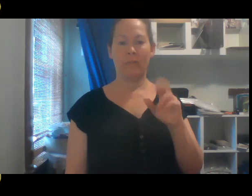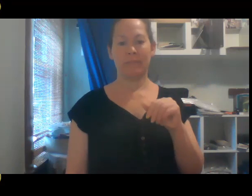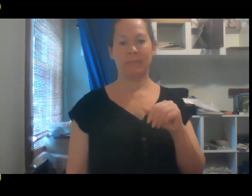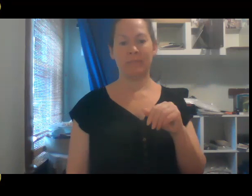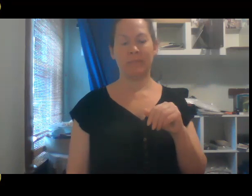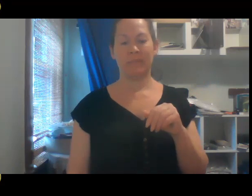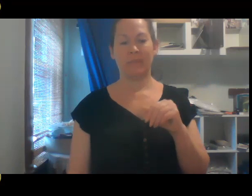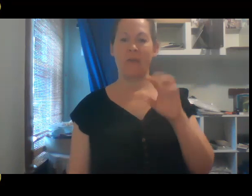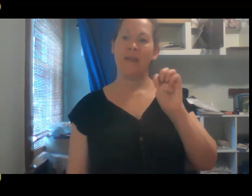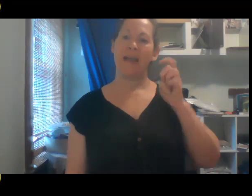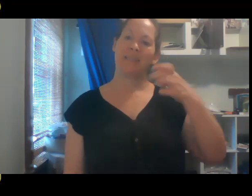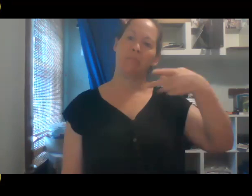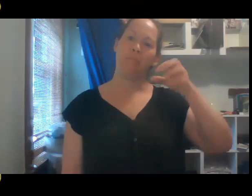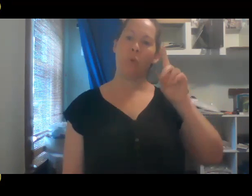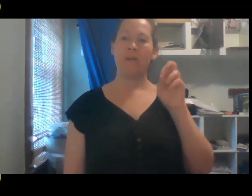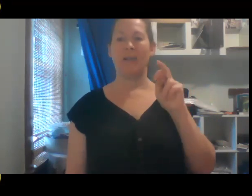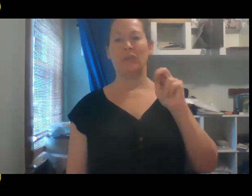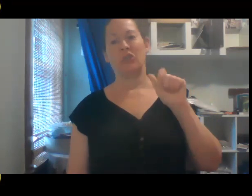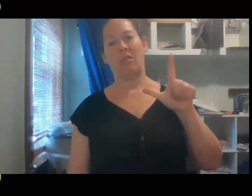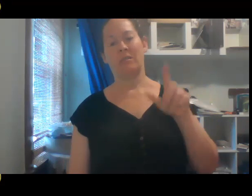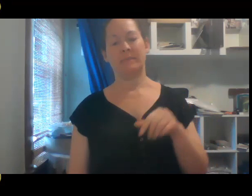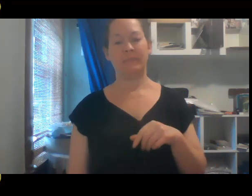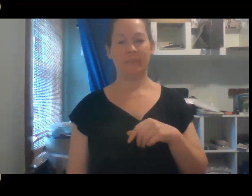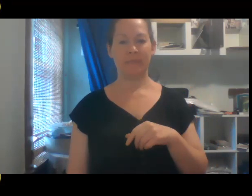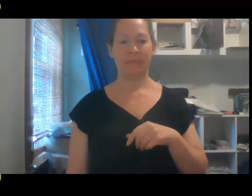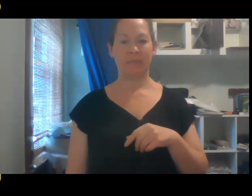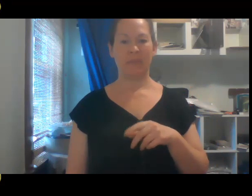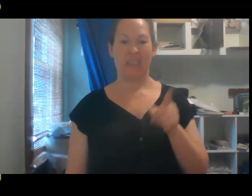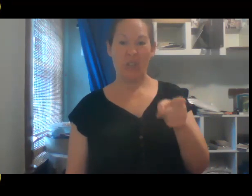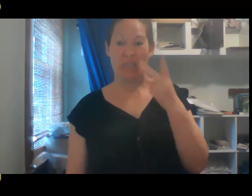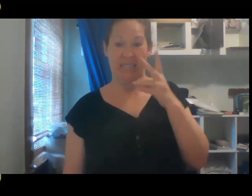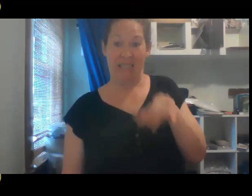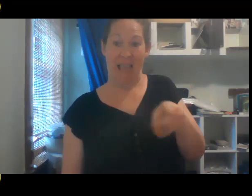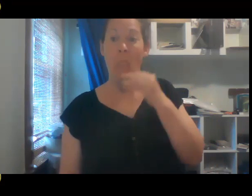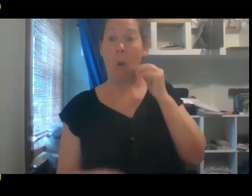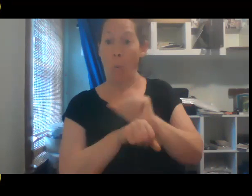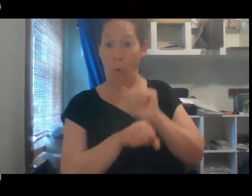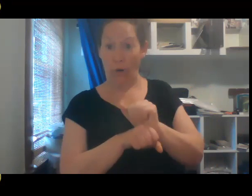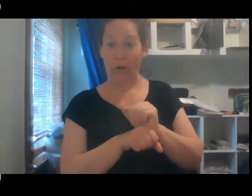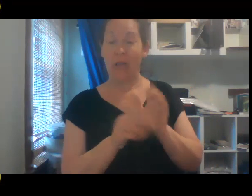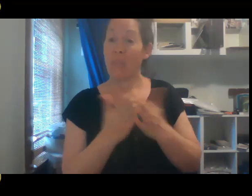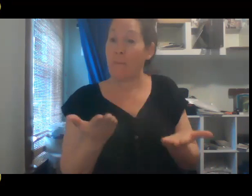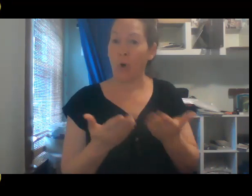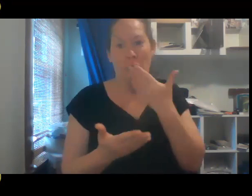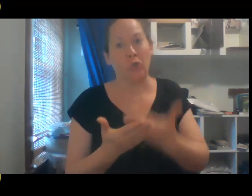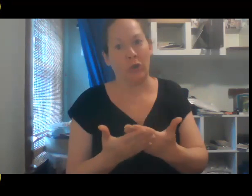exponentials. Okay. Look at the problem for that in the homework. The example in the book is good. There's one other model